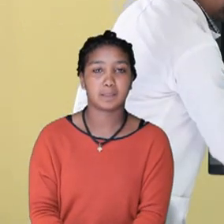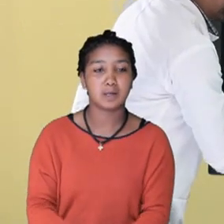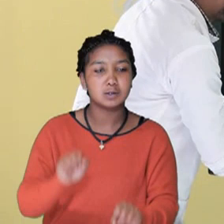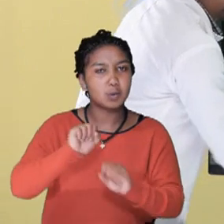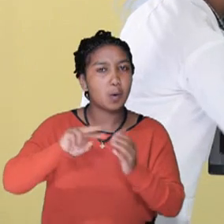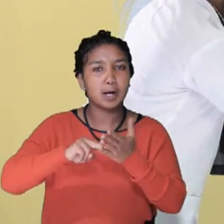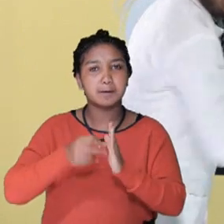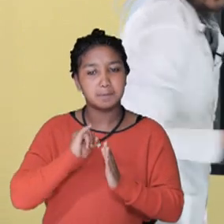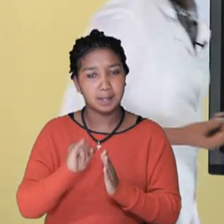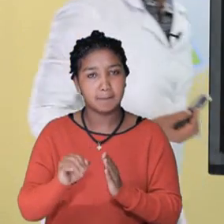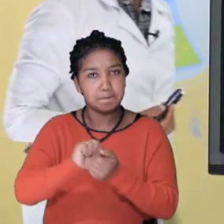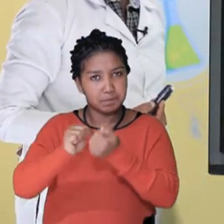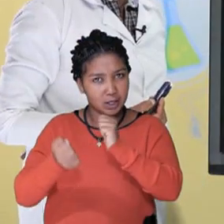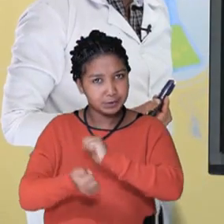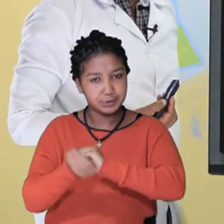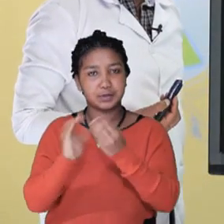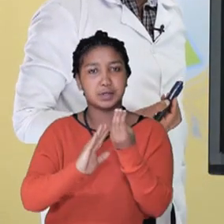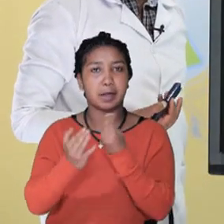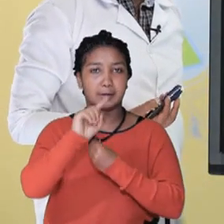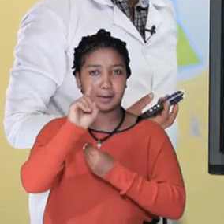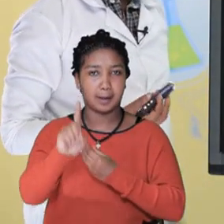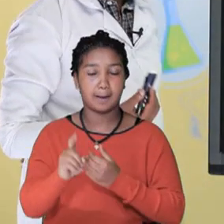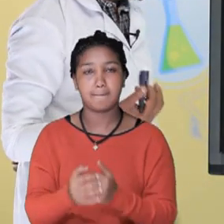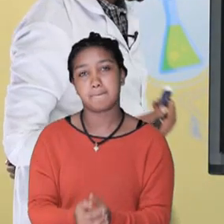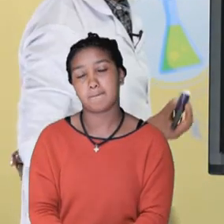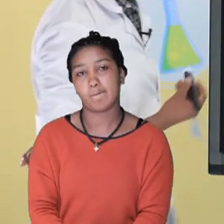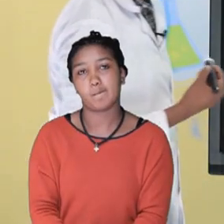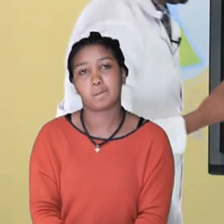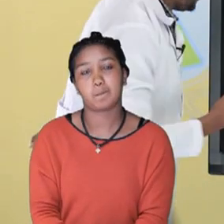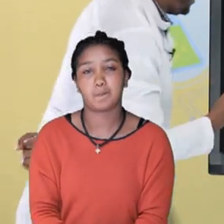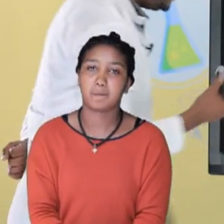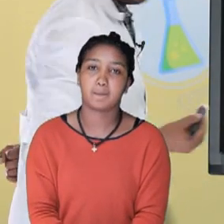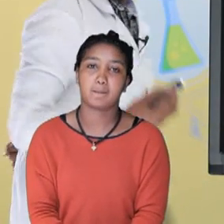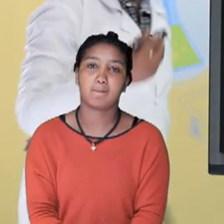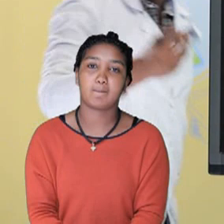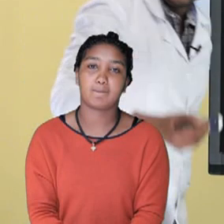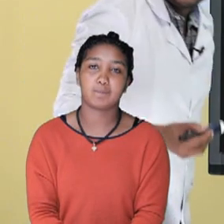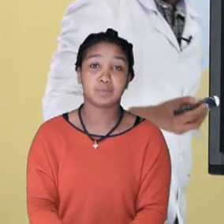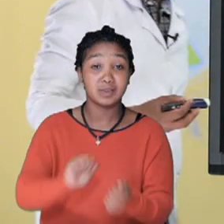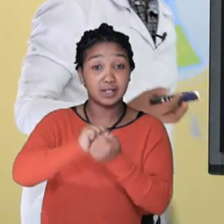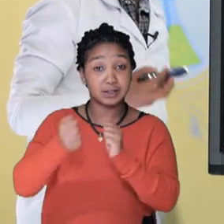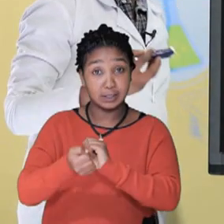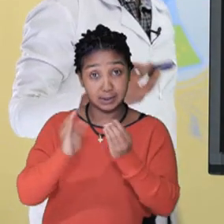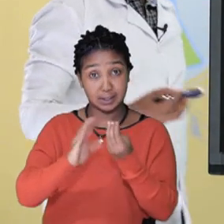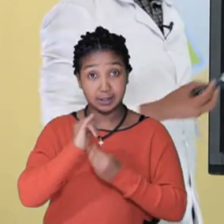does it mean changing state? What does it mean changing state? Changing state